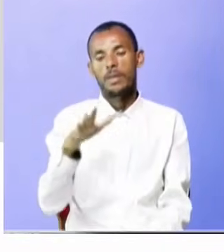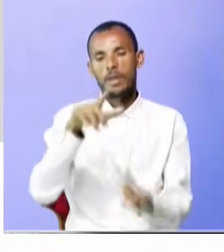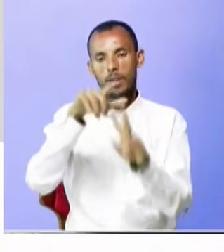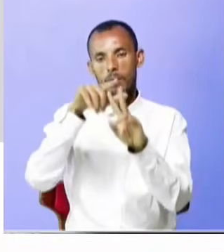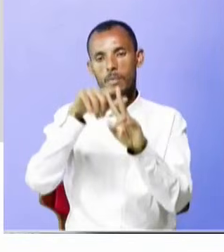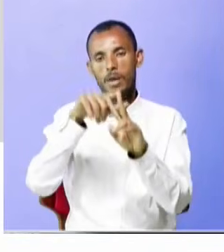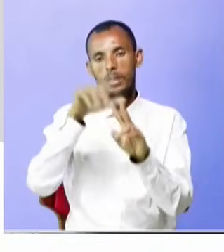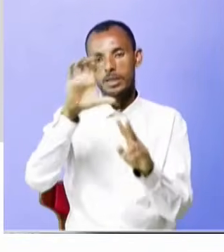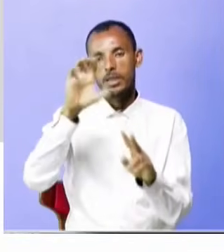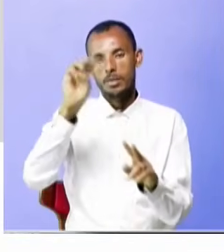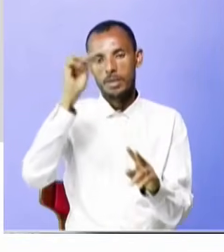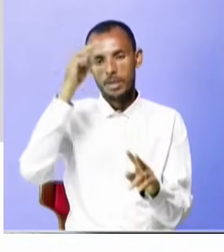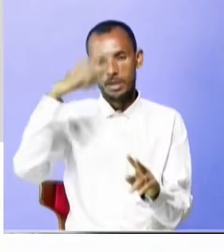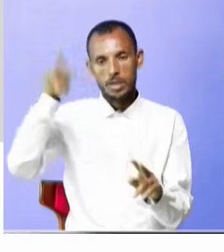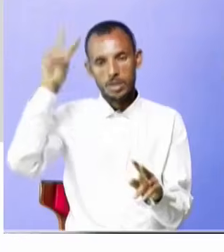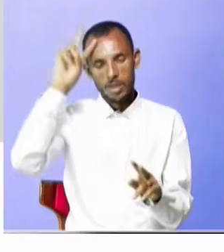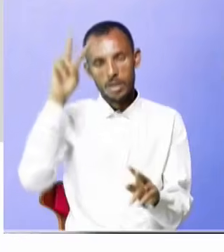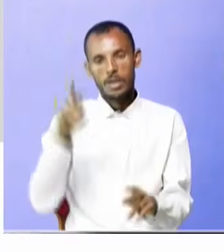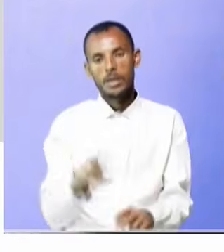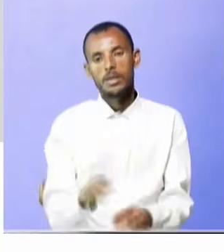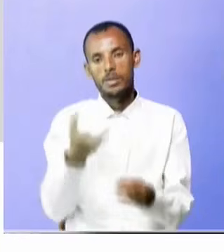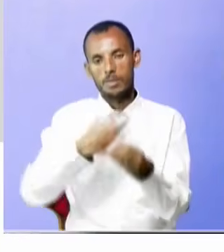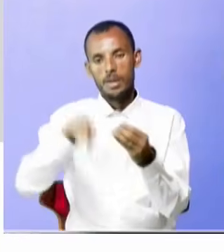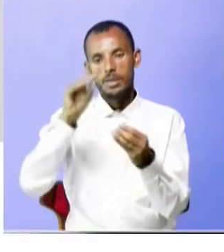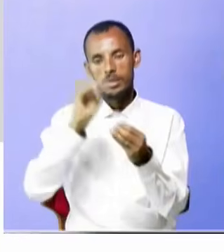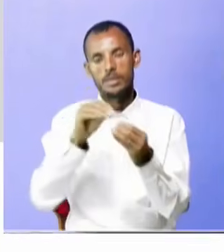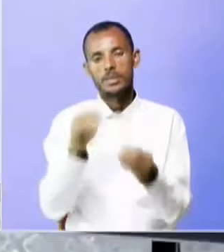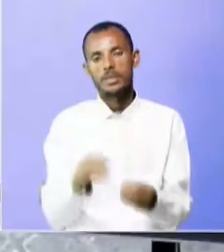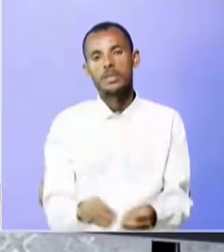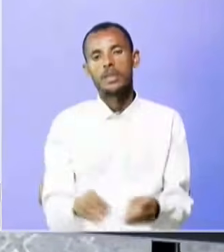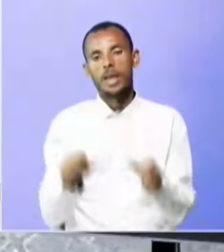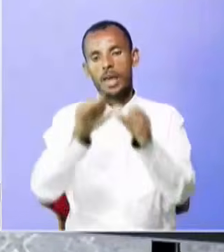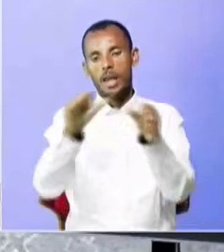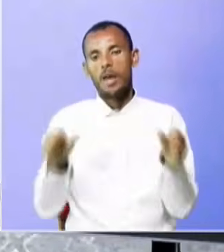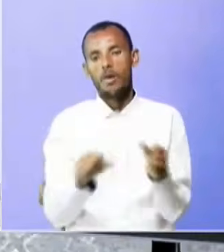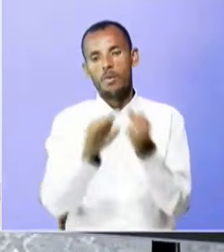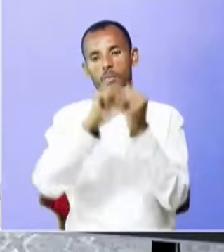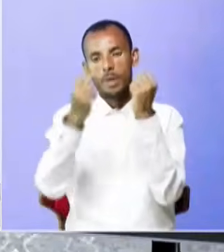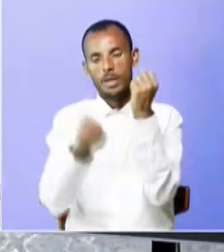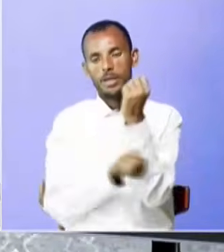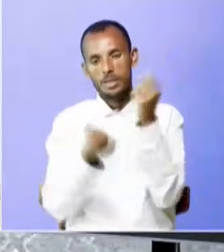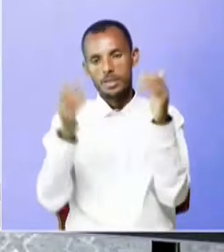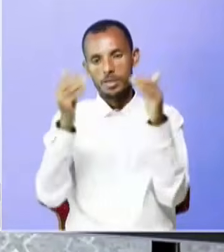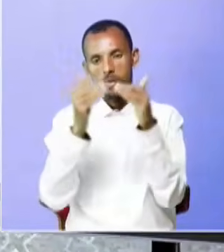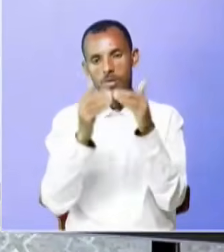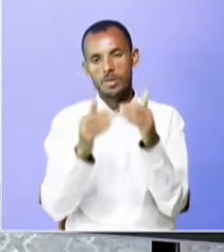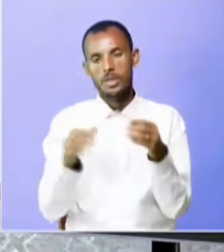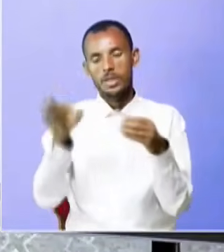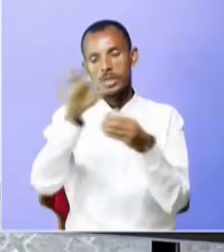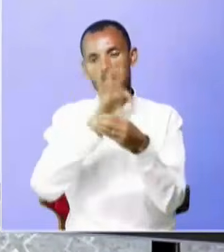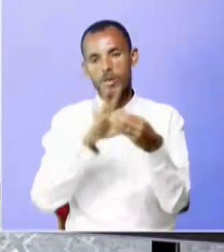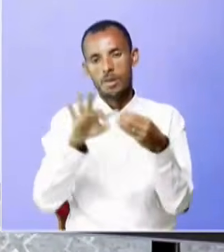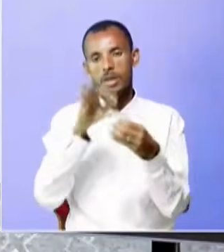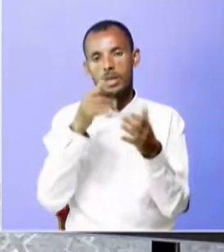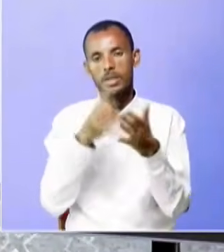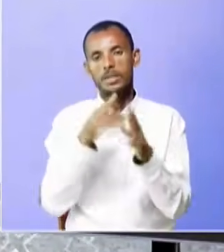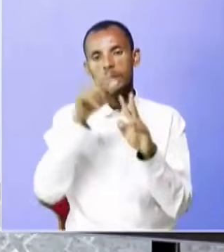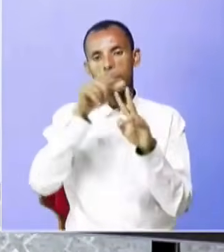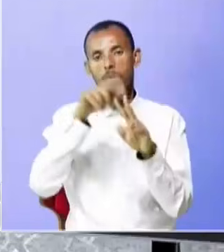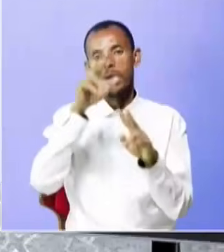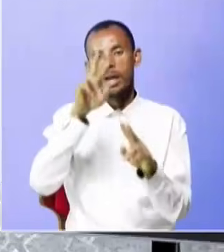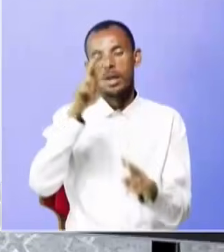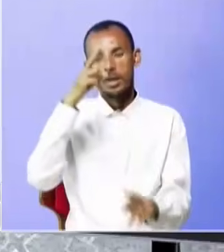pi centimeter square, plus area of the base is circular, it's pi r